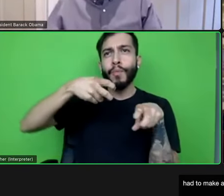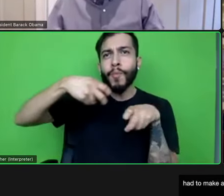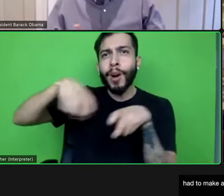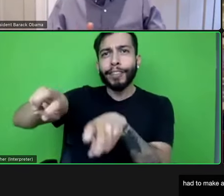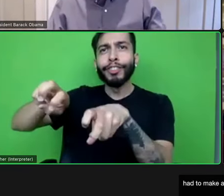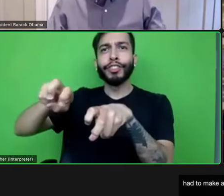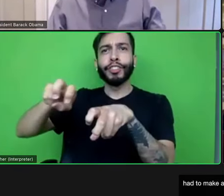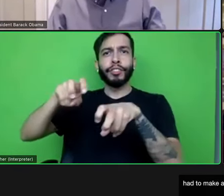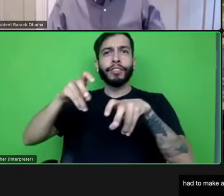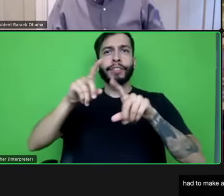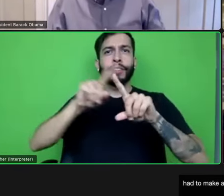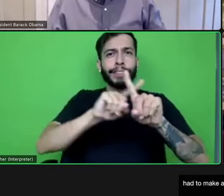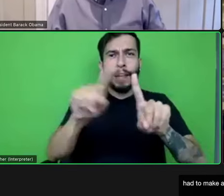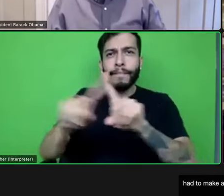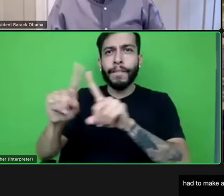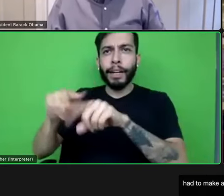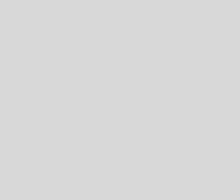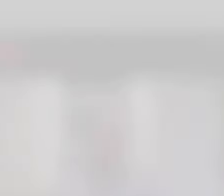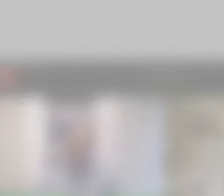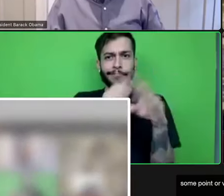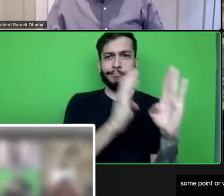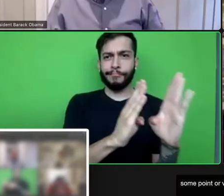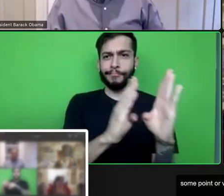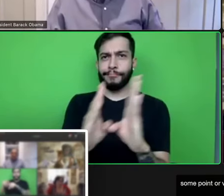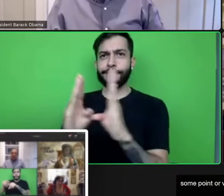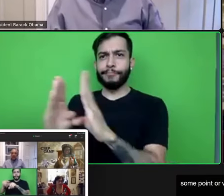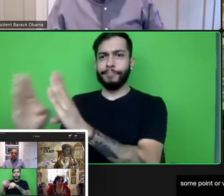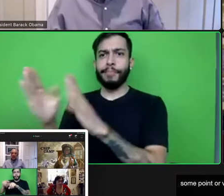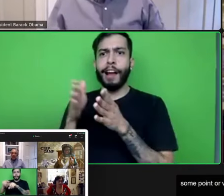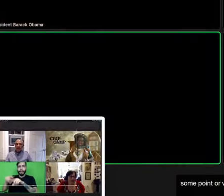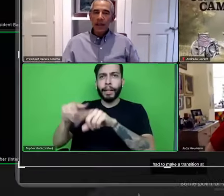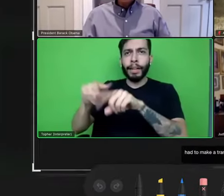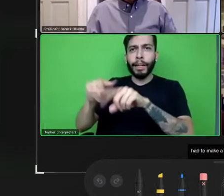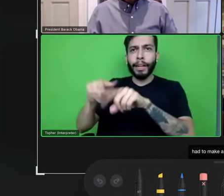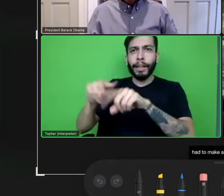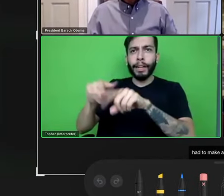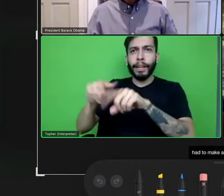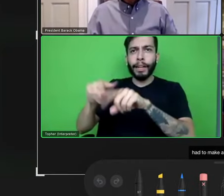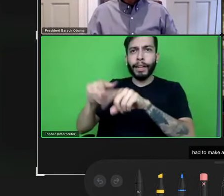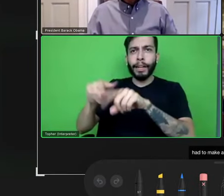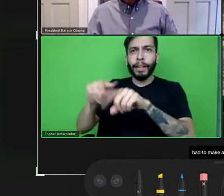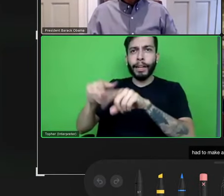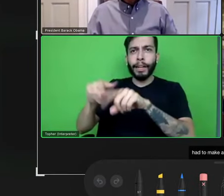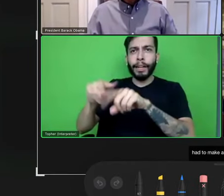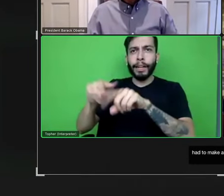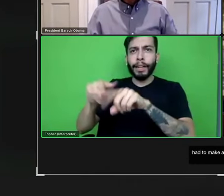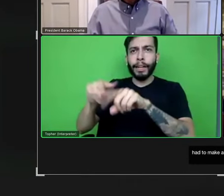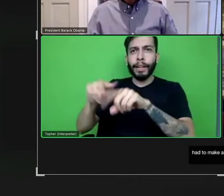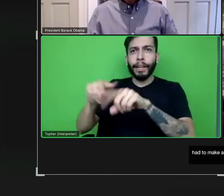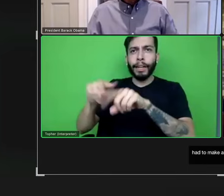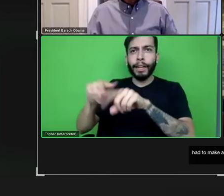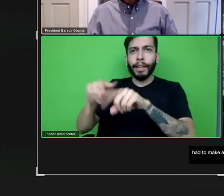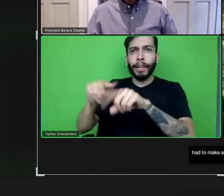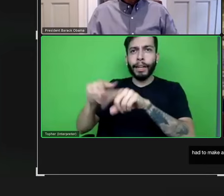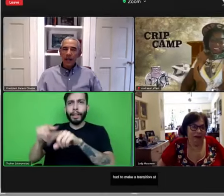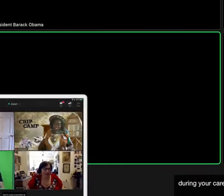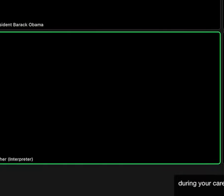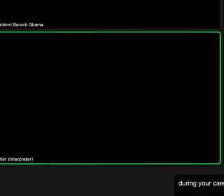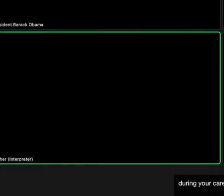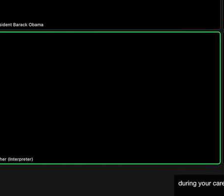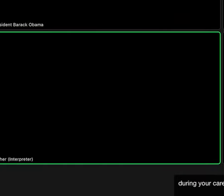career where you're operating as an activist. And